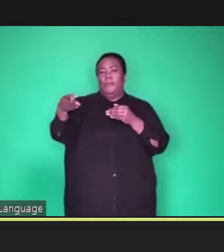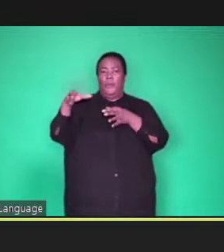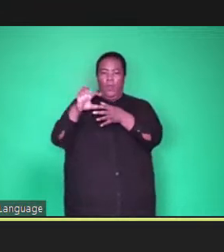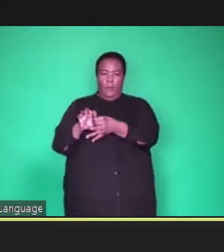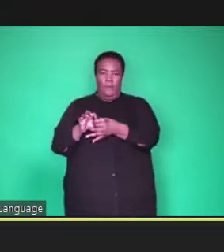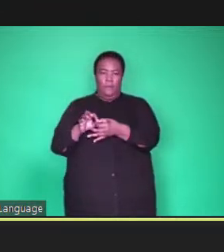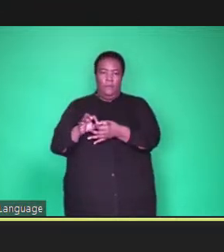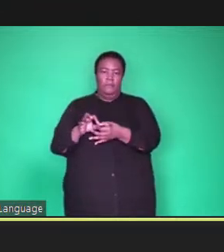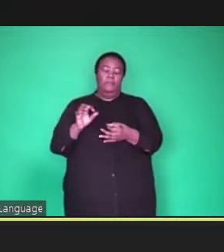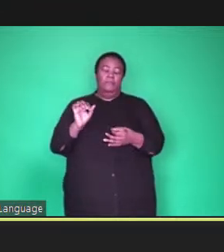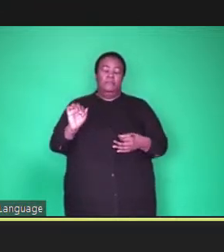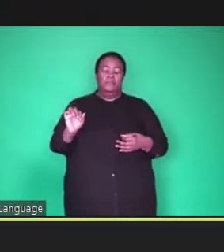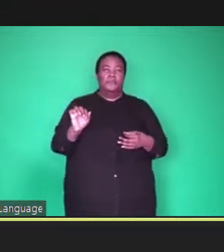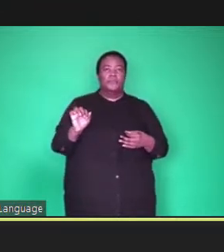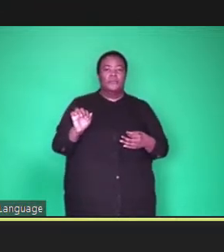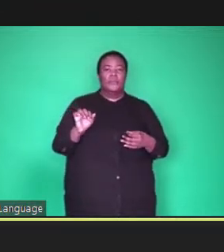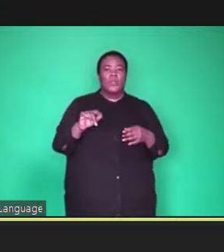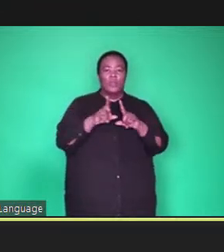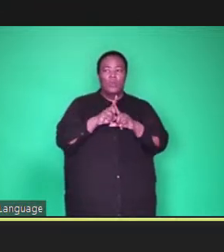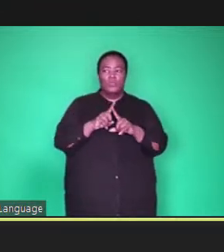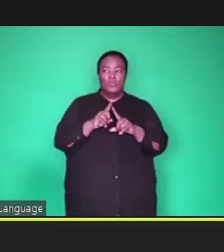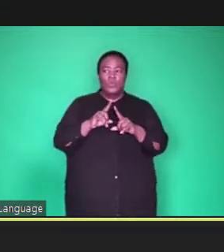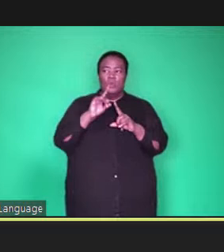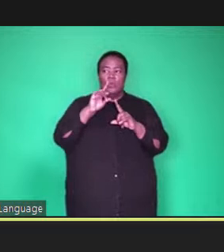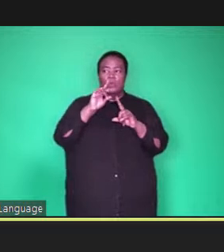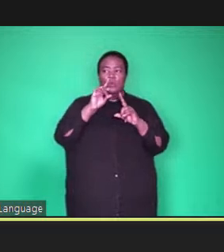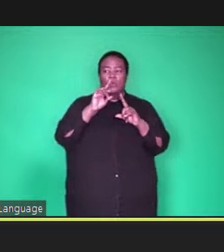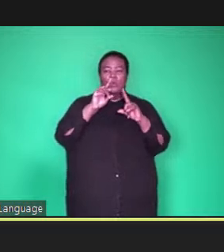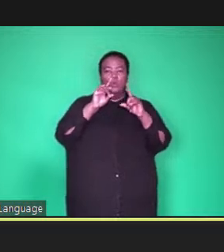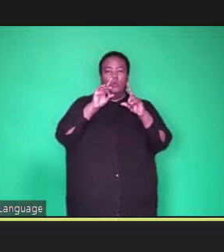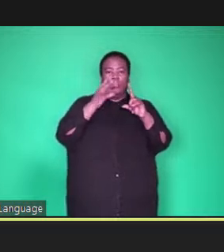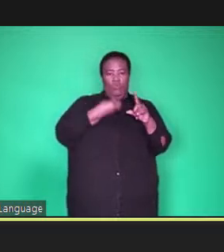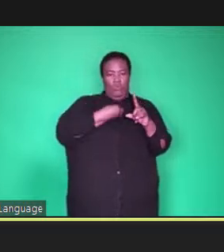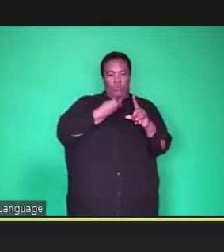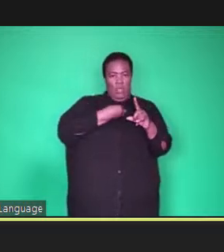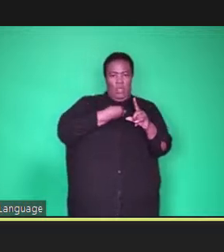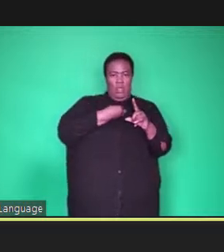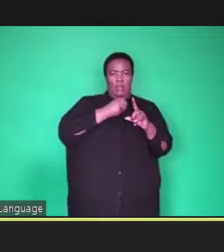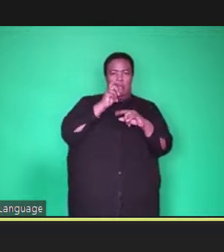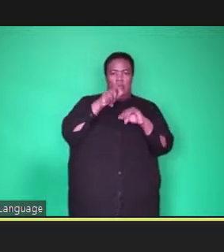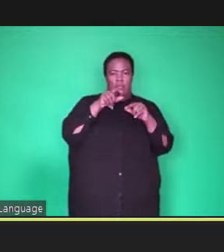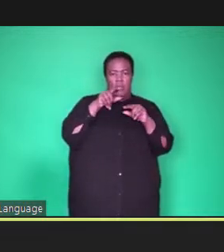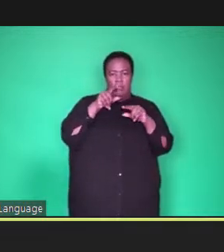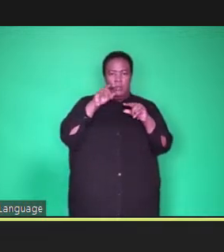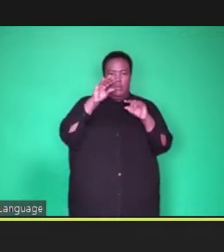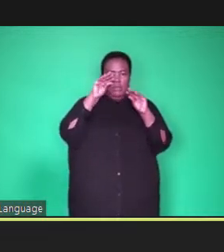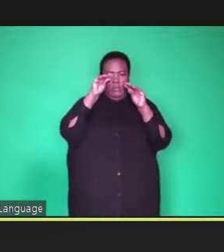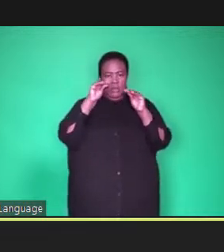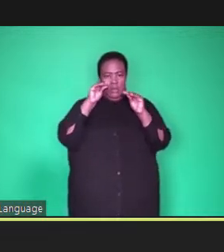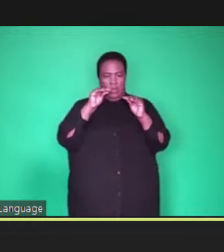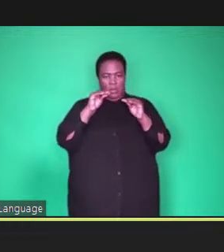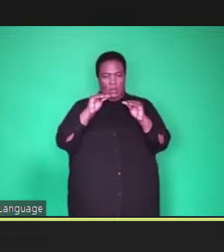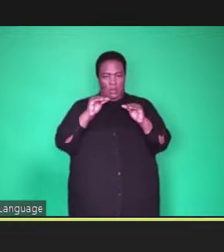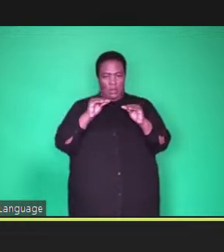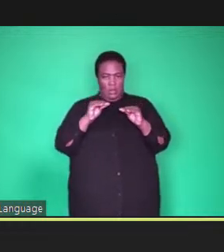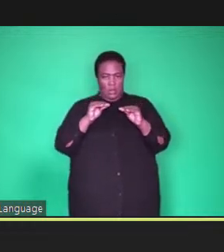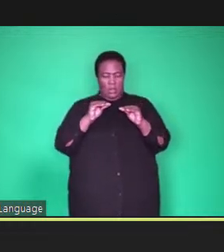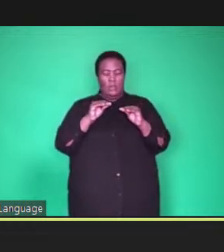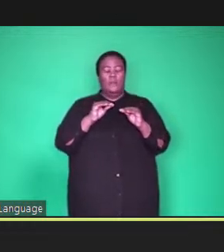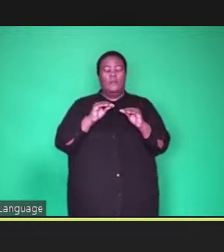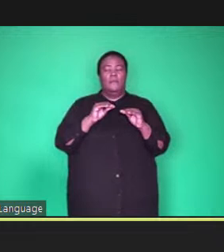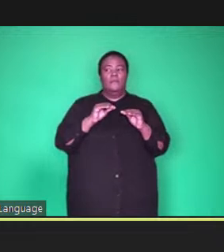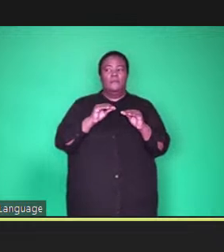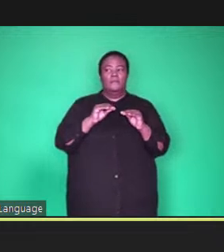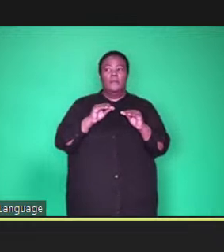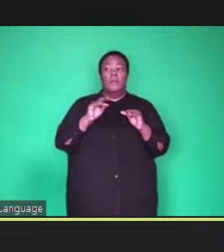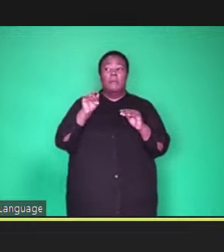members. And also the mode is shifting slightly younger over time, over the course of these changes. What's